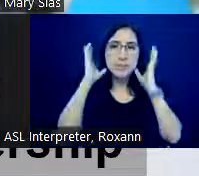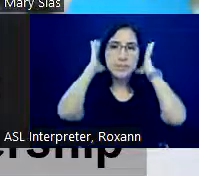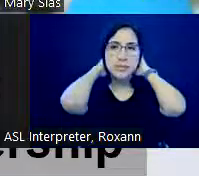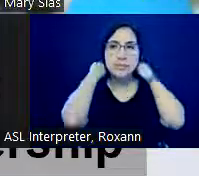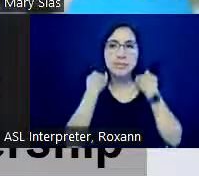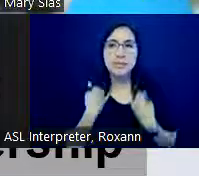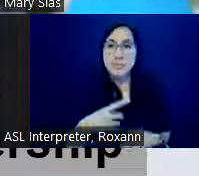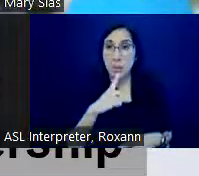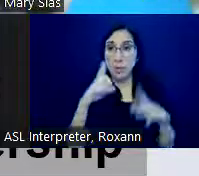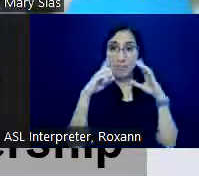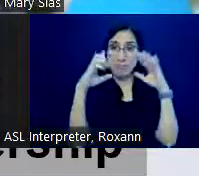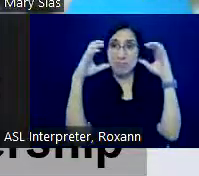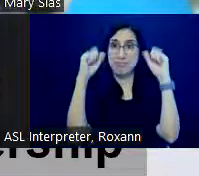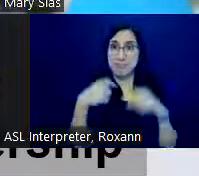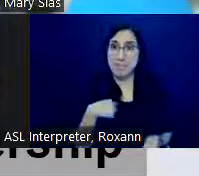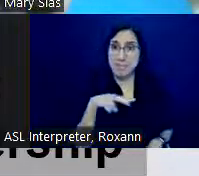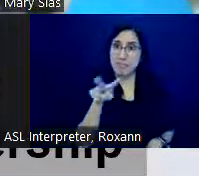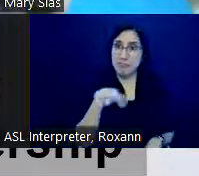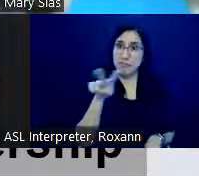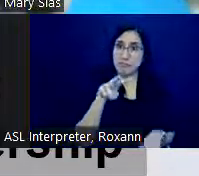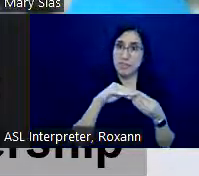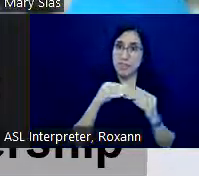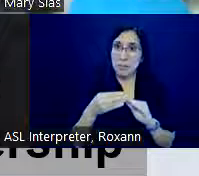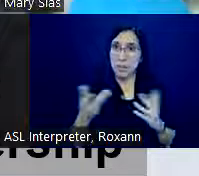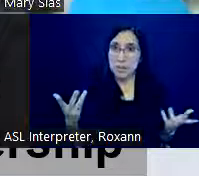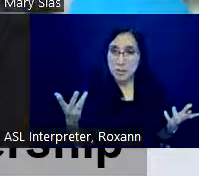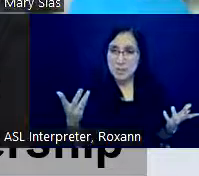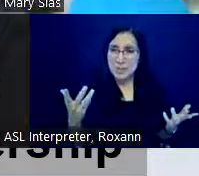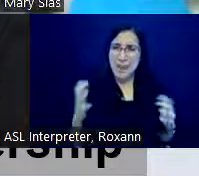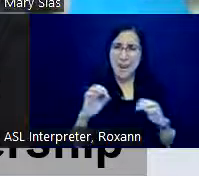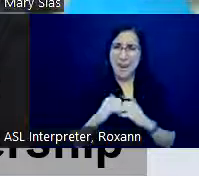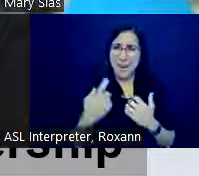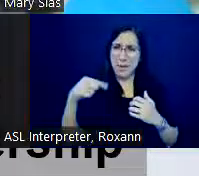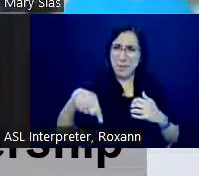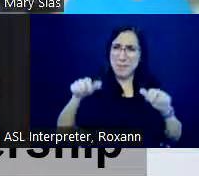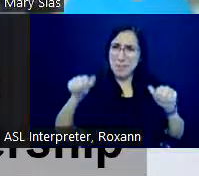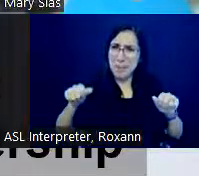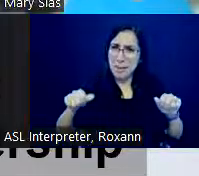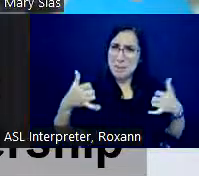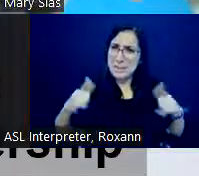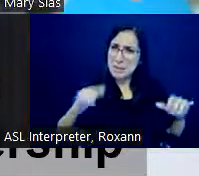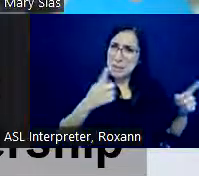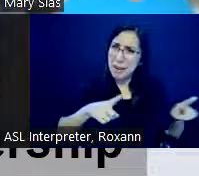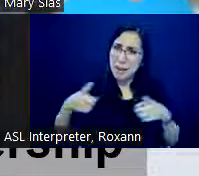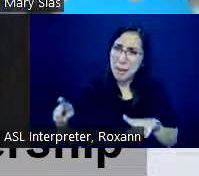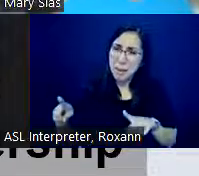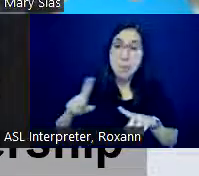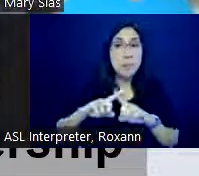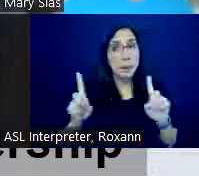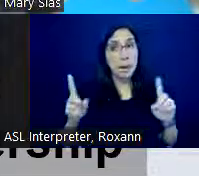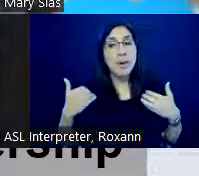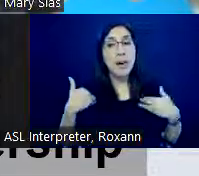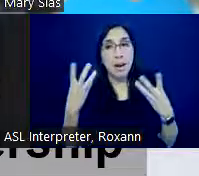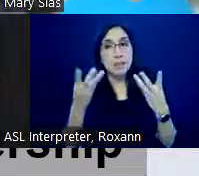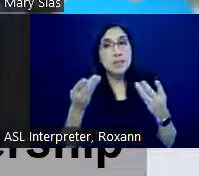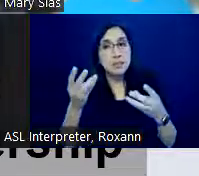It shocks me sometimes. It shocks me how we're still doing this. But there are solutions. If